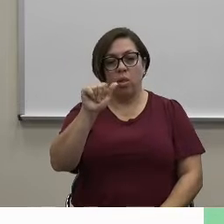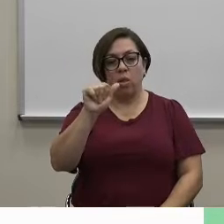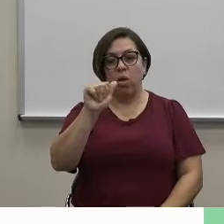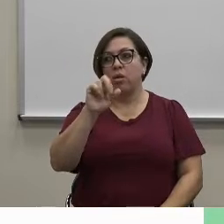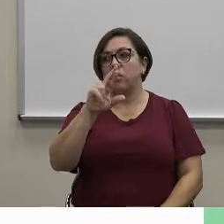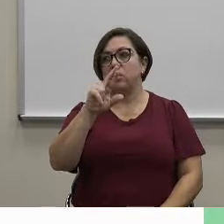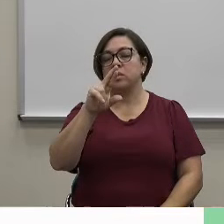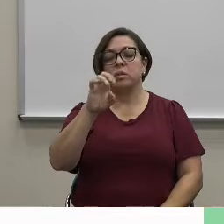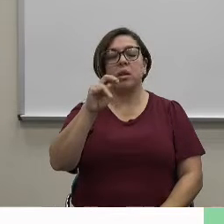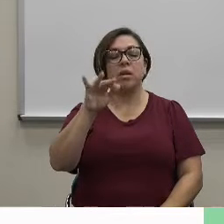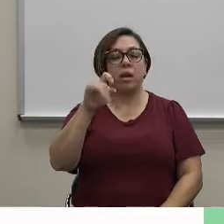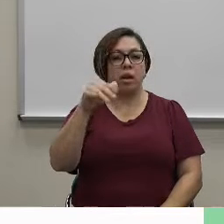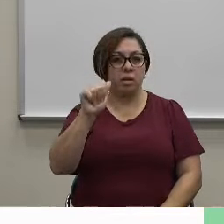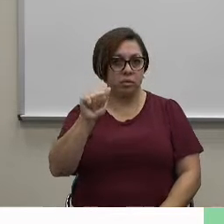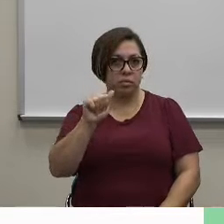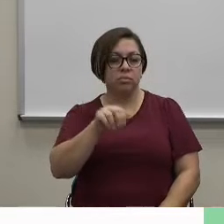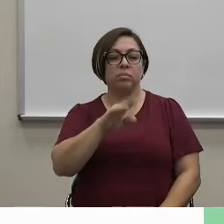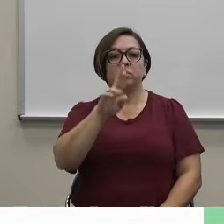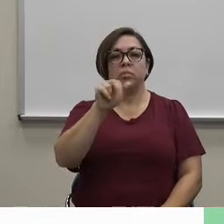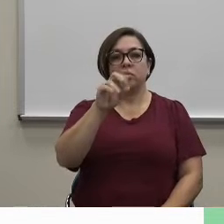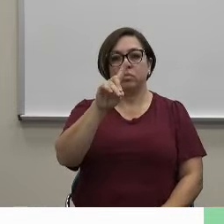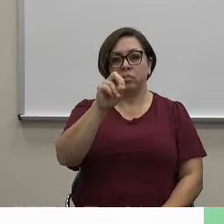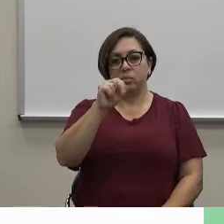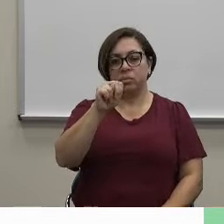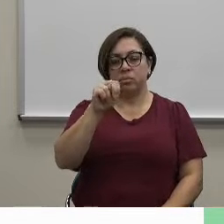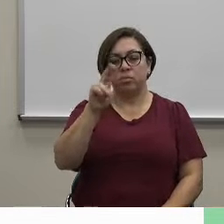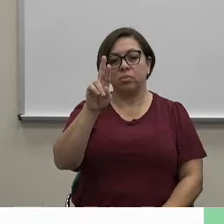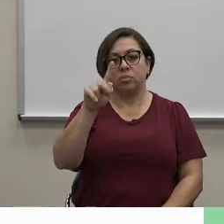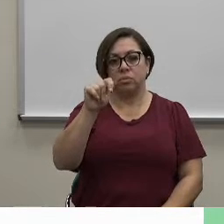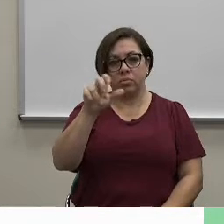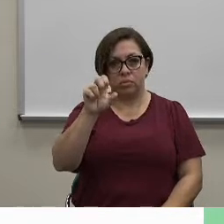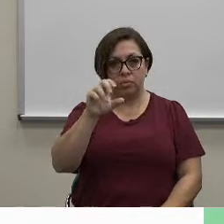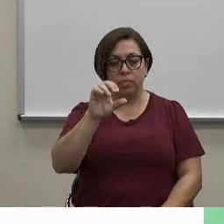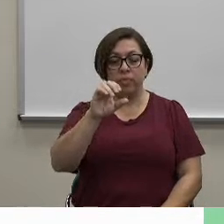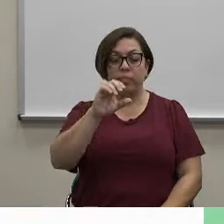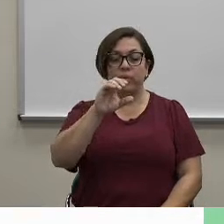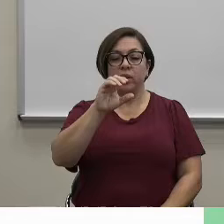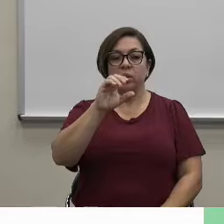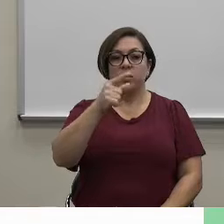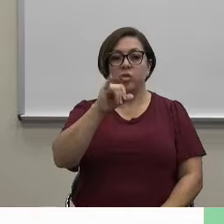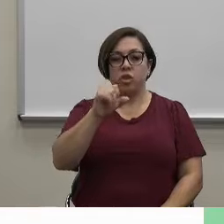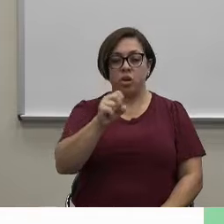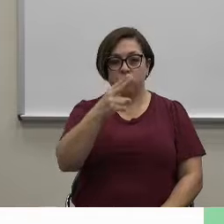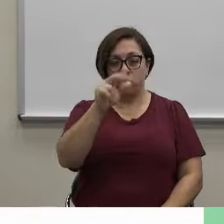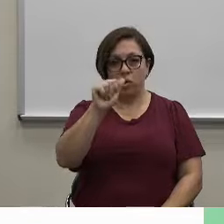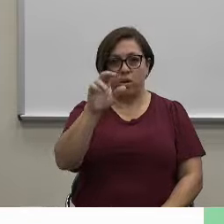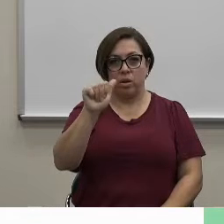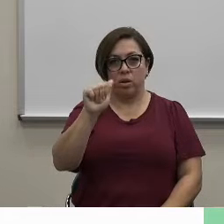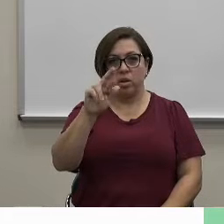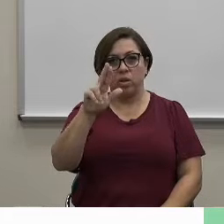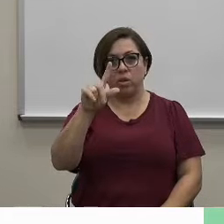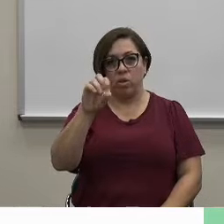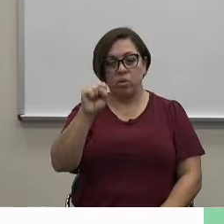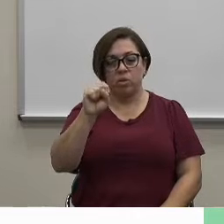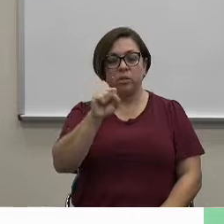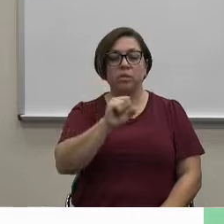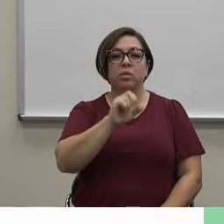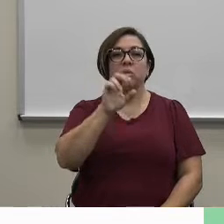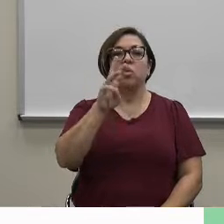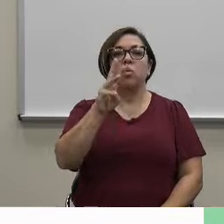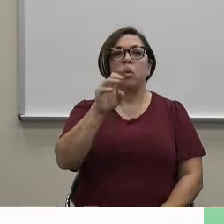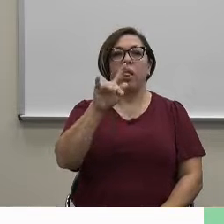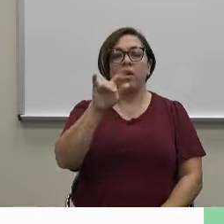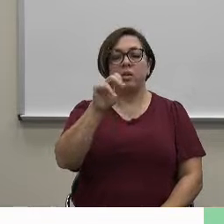committee member. Mr. Brandon Burt, Mr. Joshua Carter Guerra, Mr. Julianita, Wesley